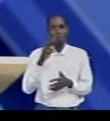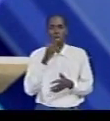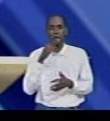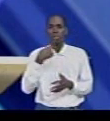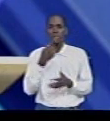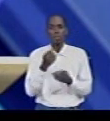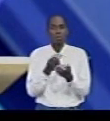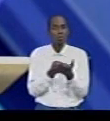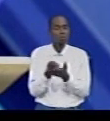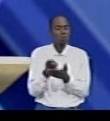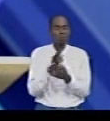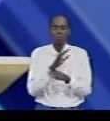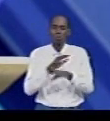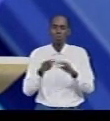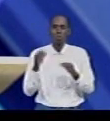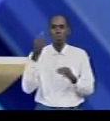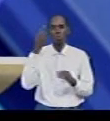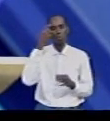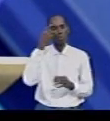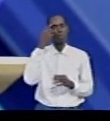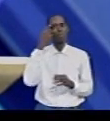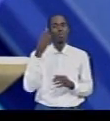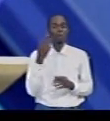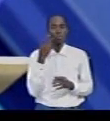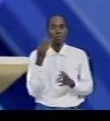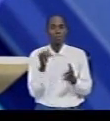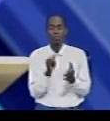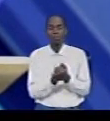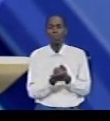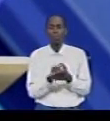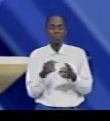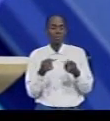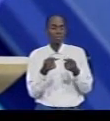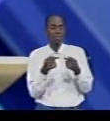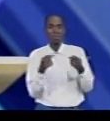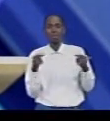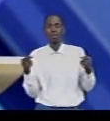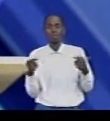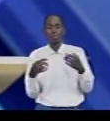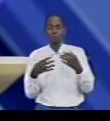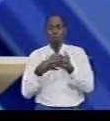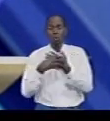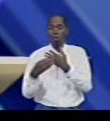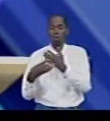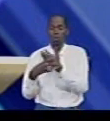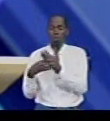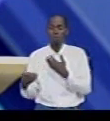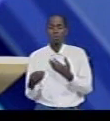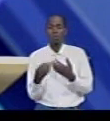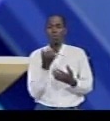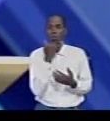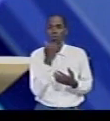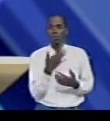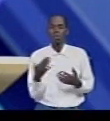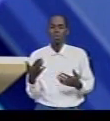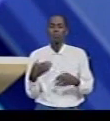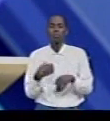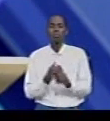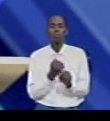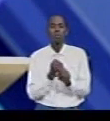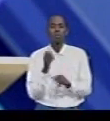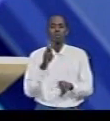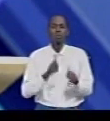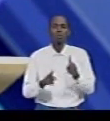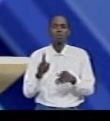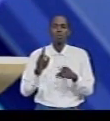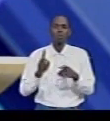emulation. Emulation is damnable, and emulation makes people to feed